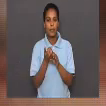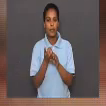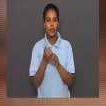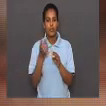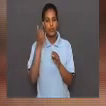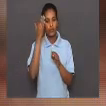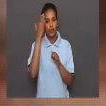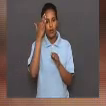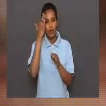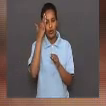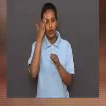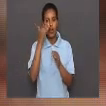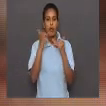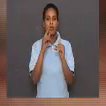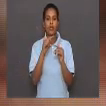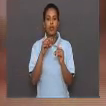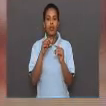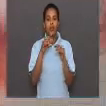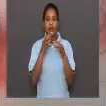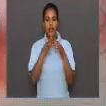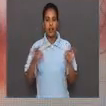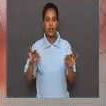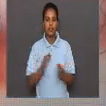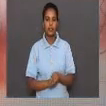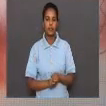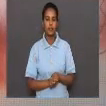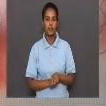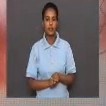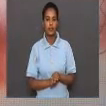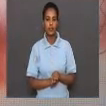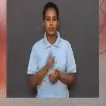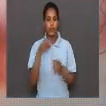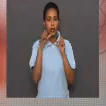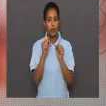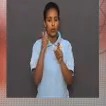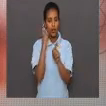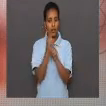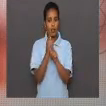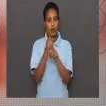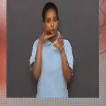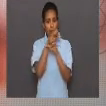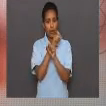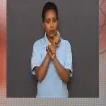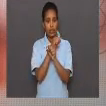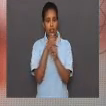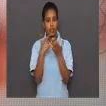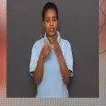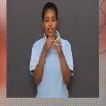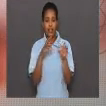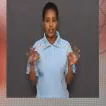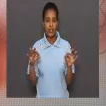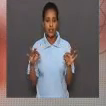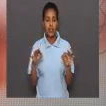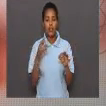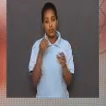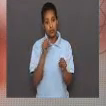known amount of analyte. Were you able to correctly complete each sentence?